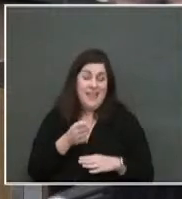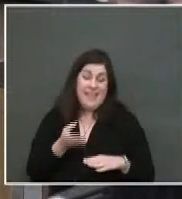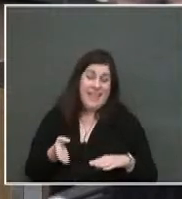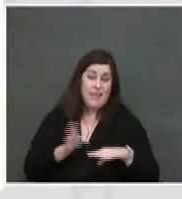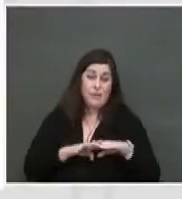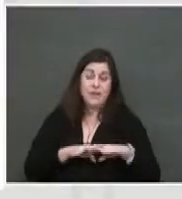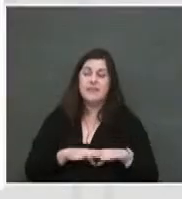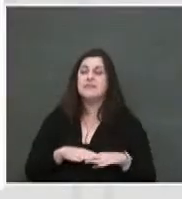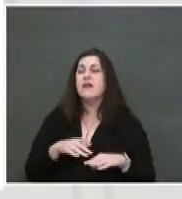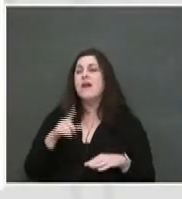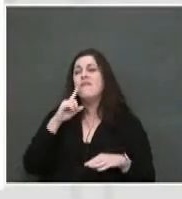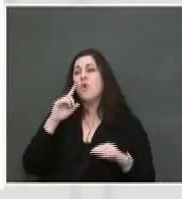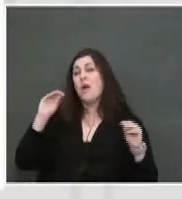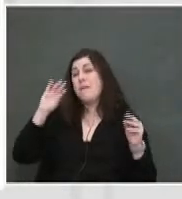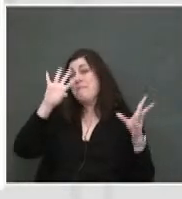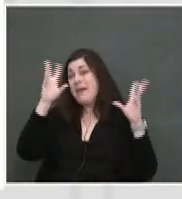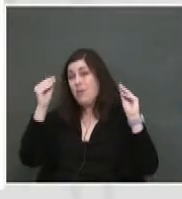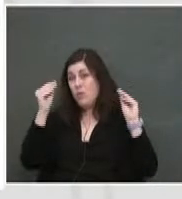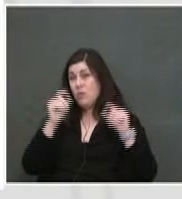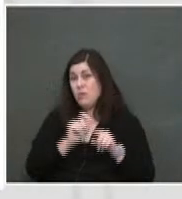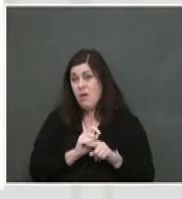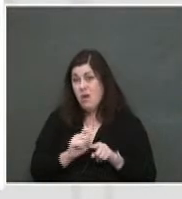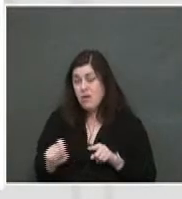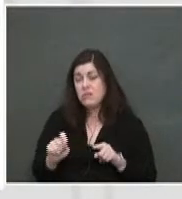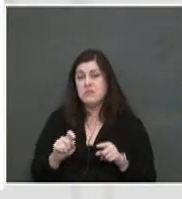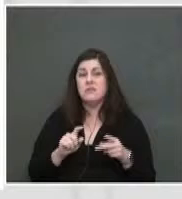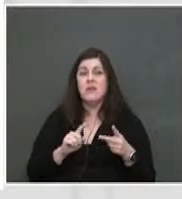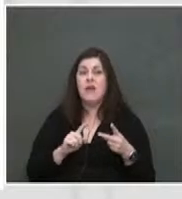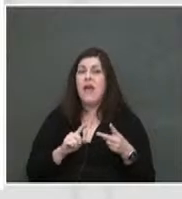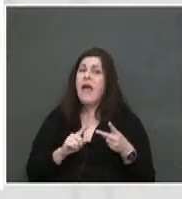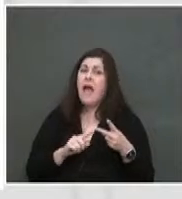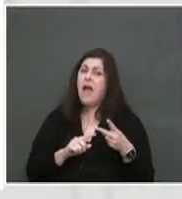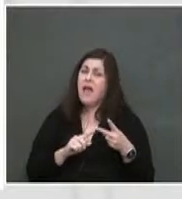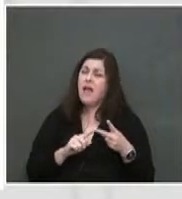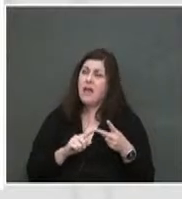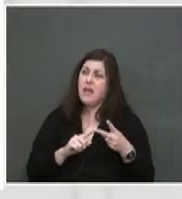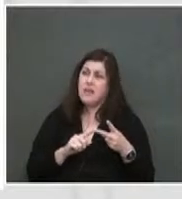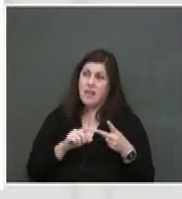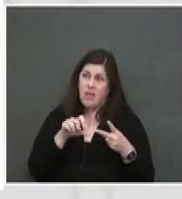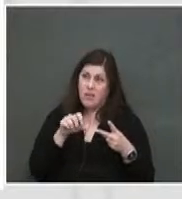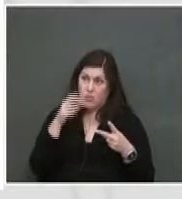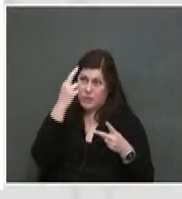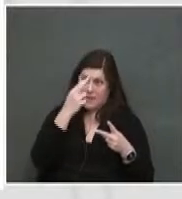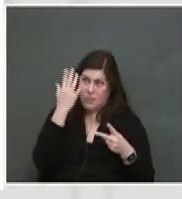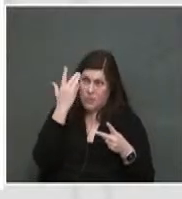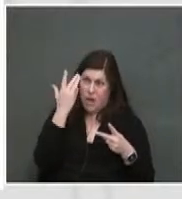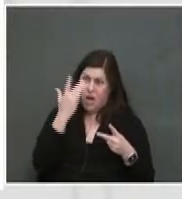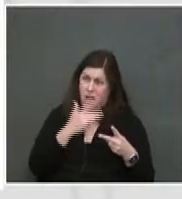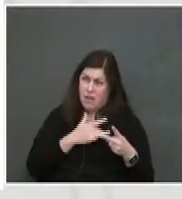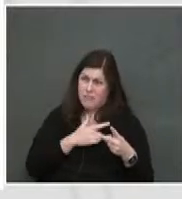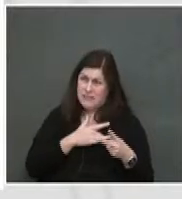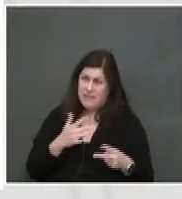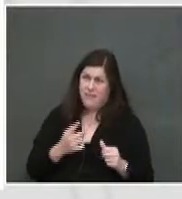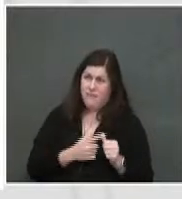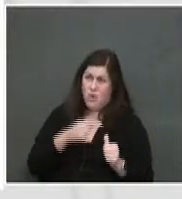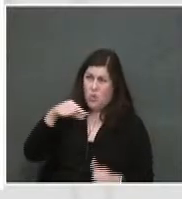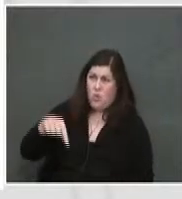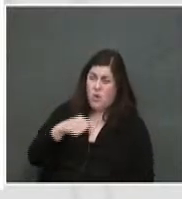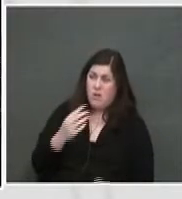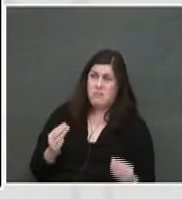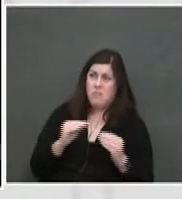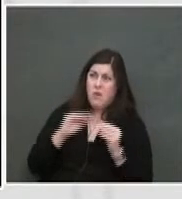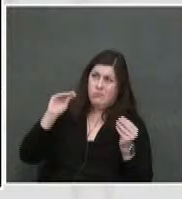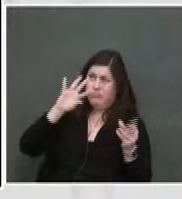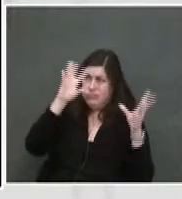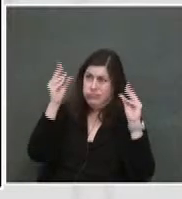medical calls, 500 non-medical calls. Any particular reasons? Is the trend typical for the first quarter of